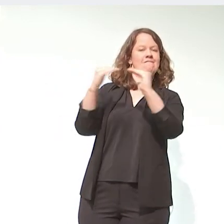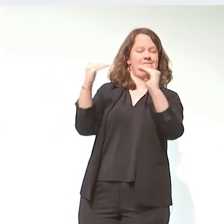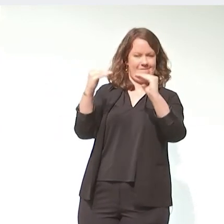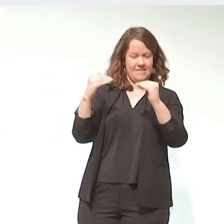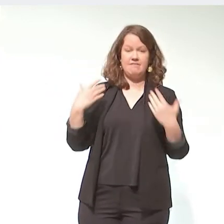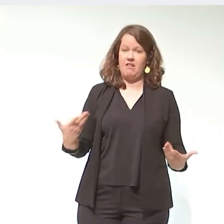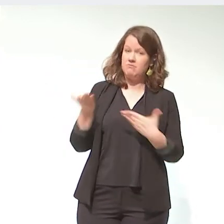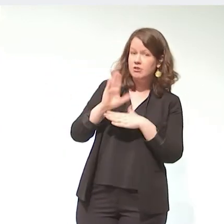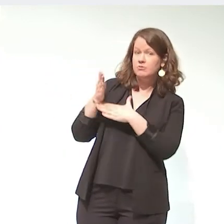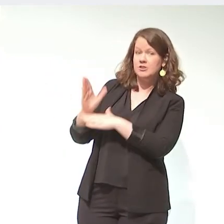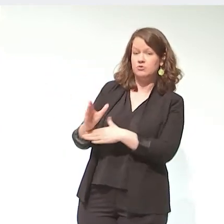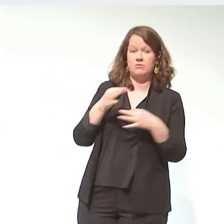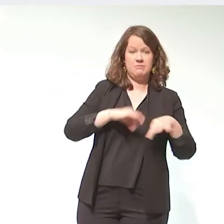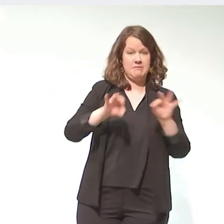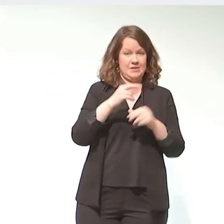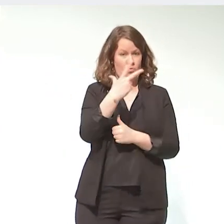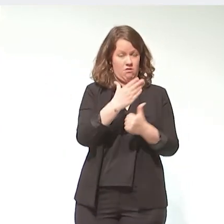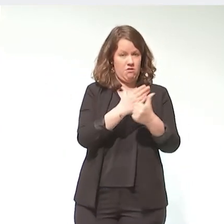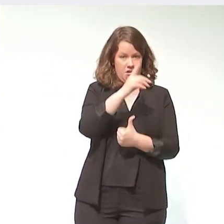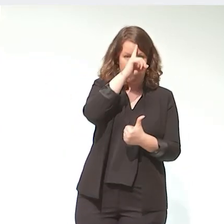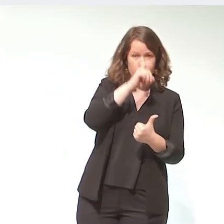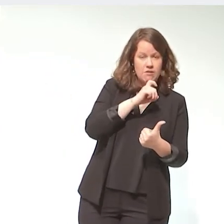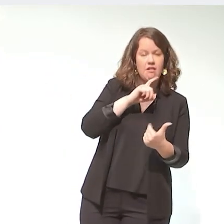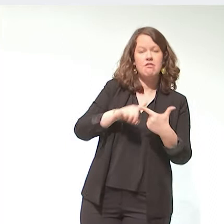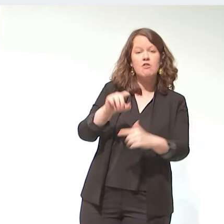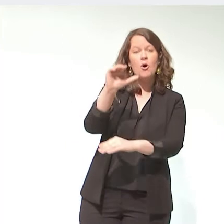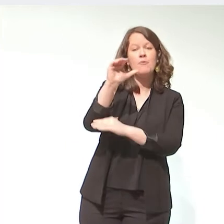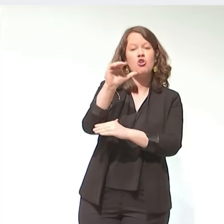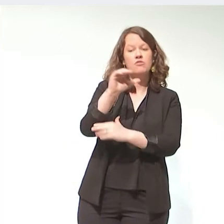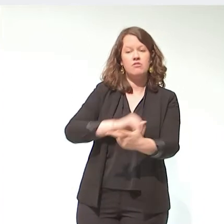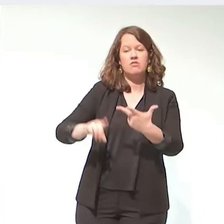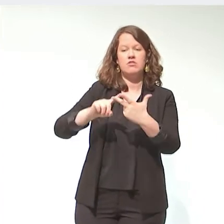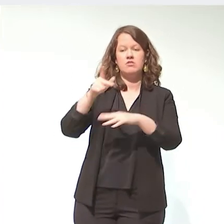European Union. So 3 countries have been invited to discuss this with me: Portugal,